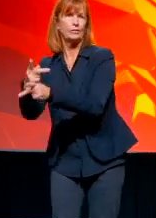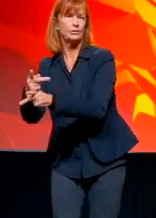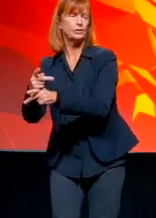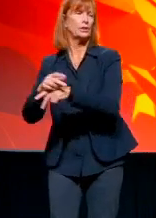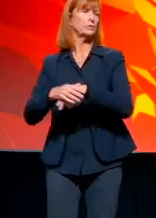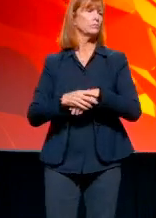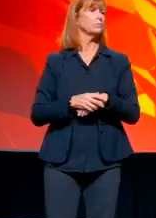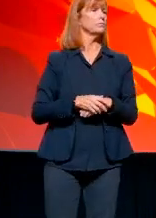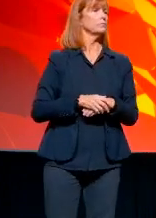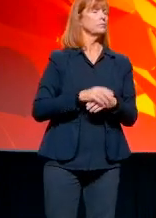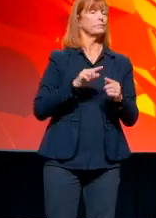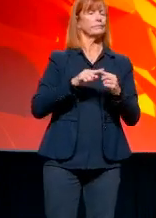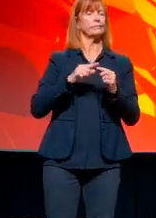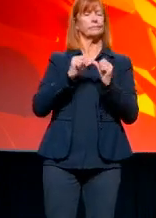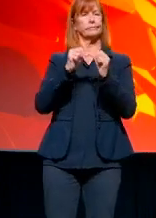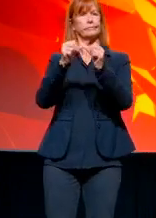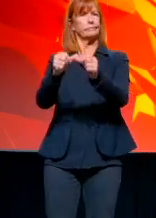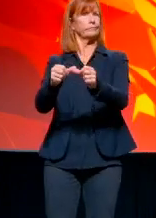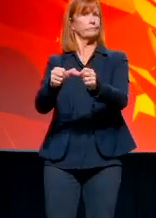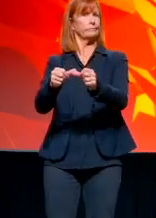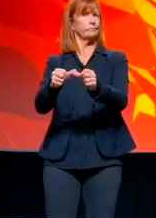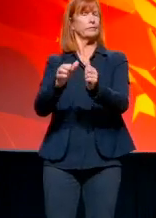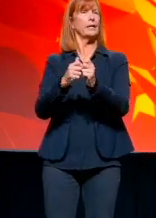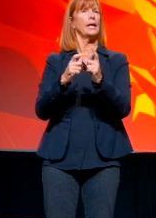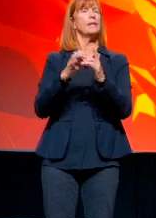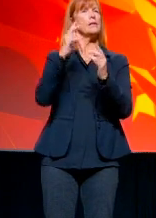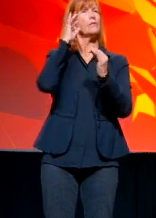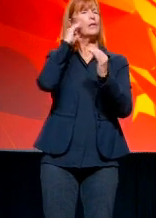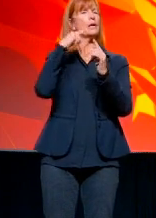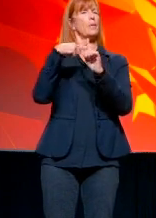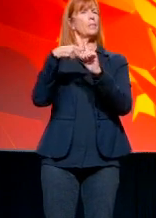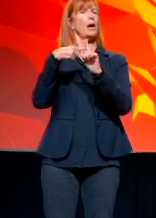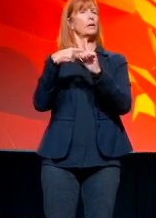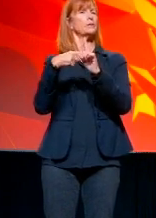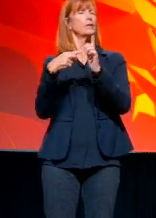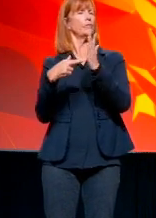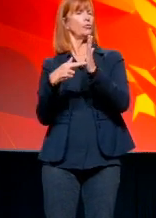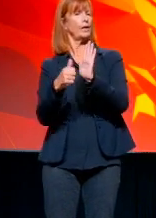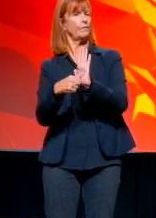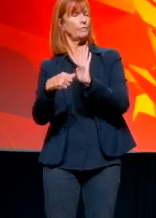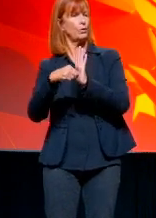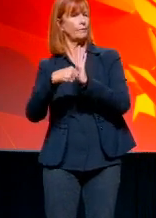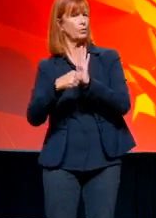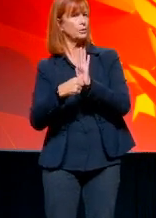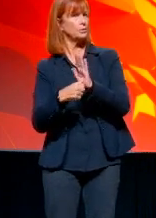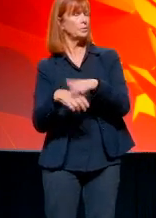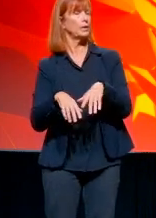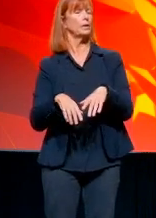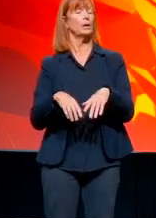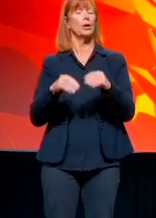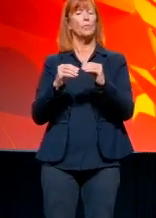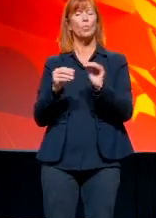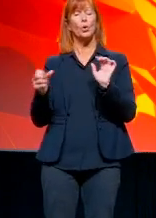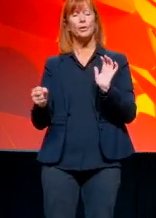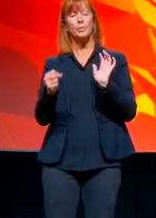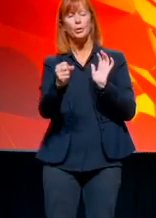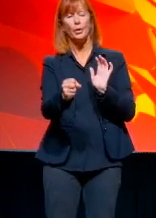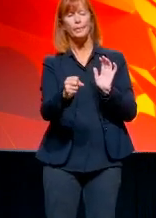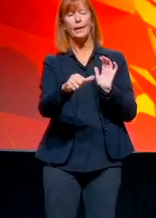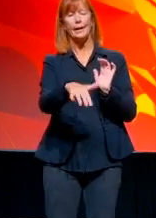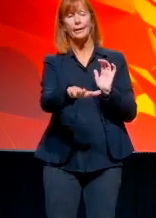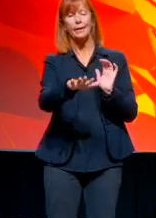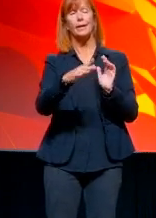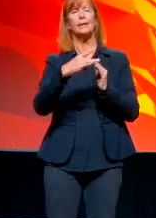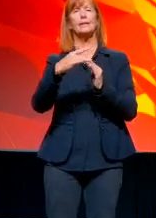just from there you can have the kind of positive reinforcement loop, right? So more deployment leads to better model and so on and so